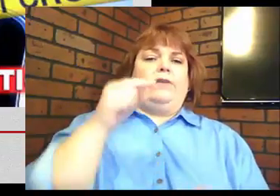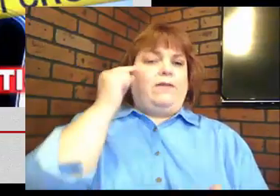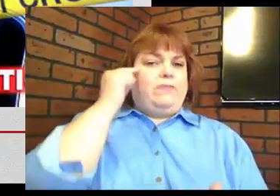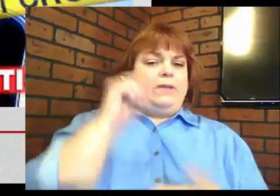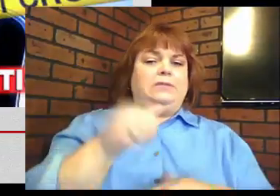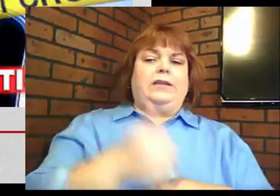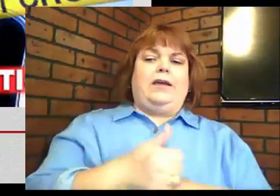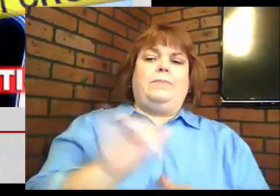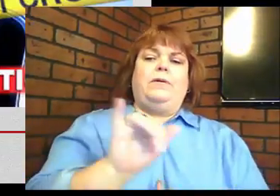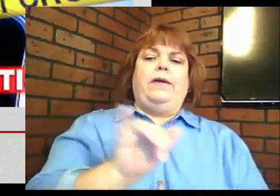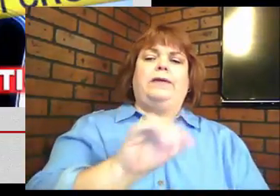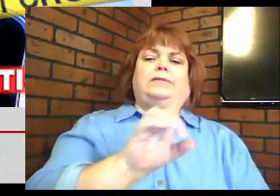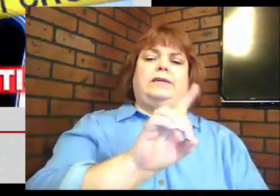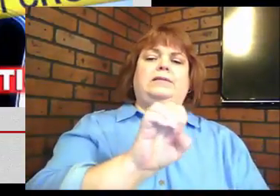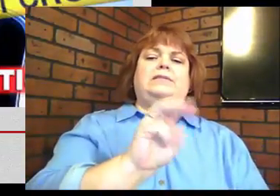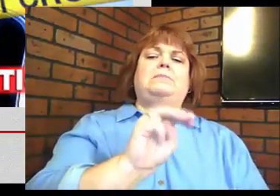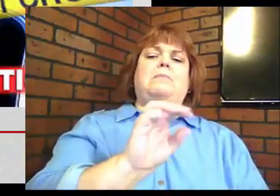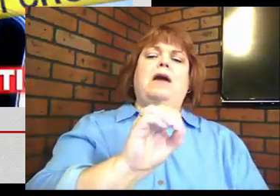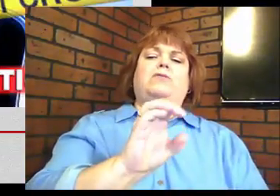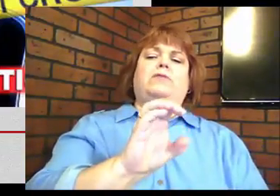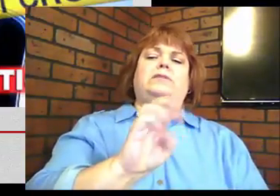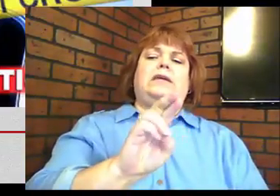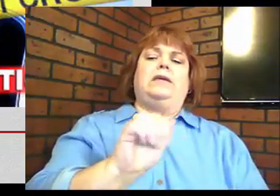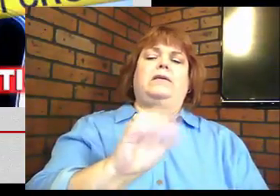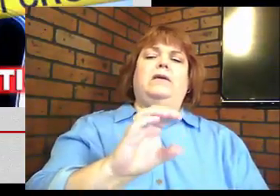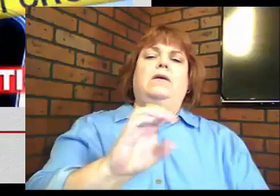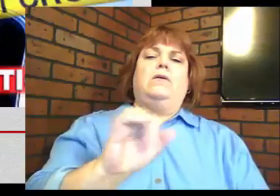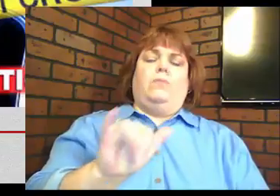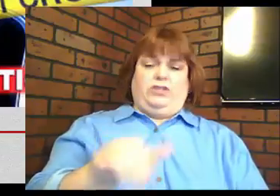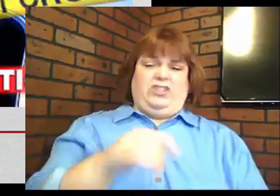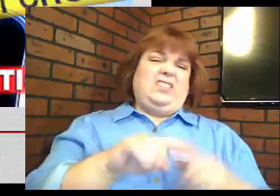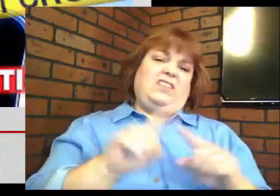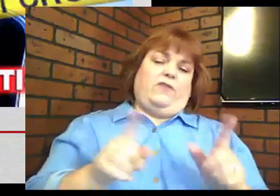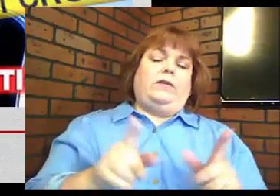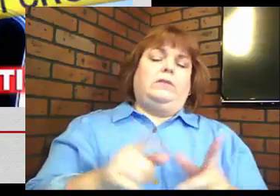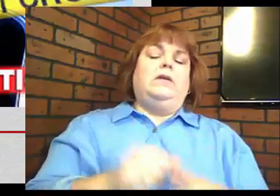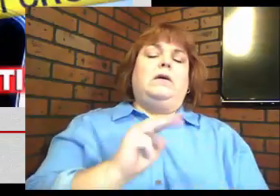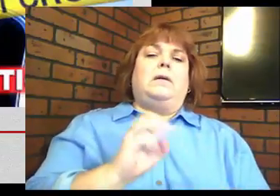word. You're looking for information, facts,